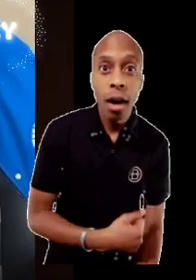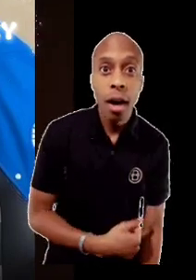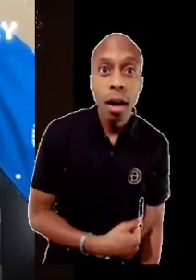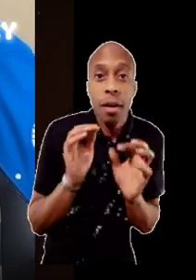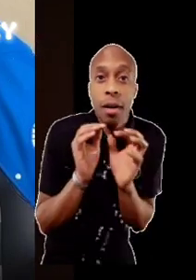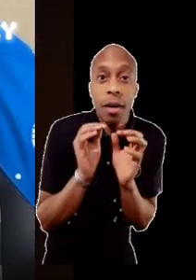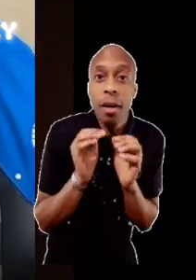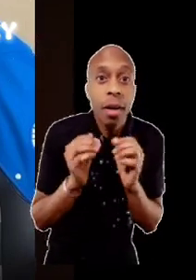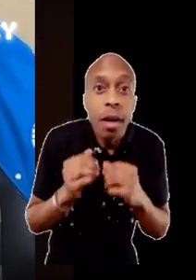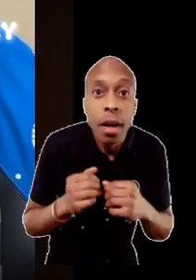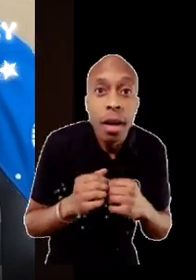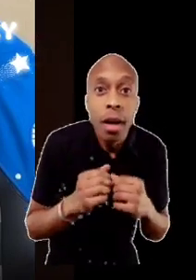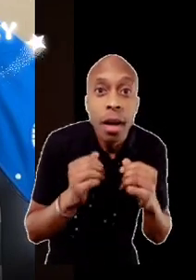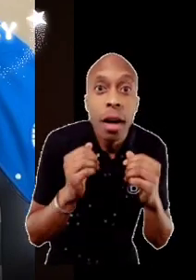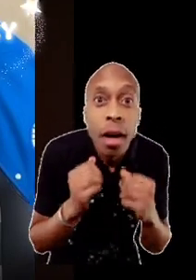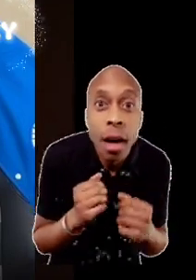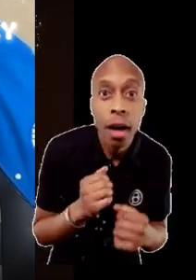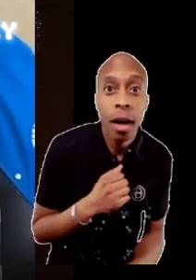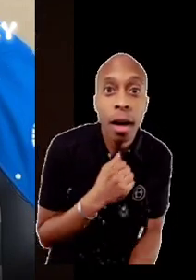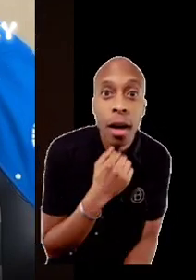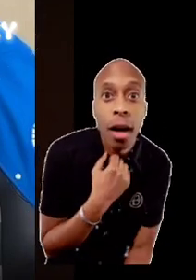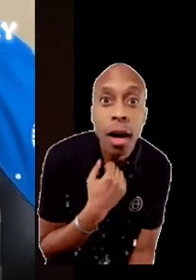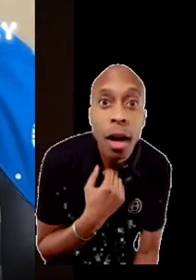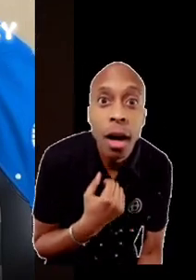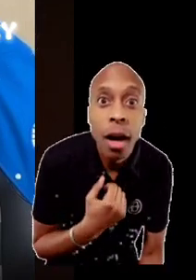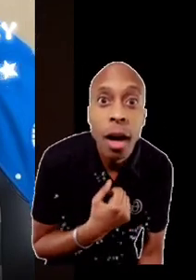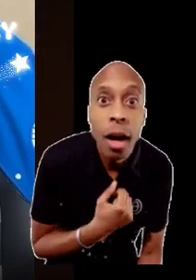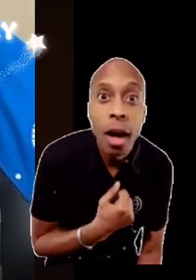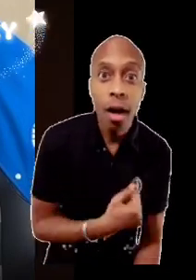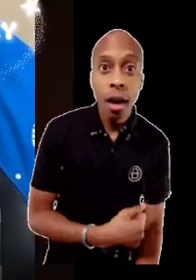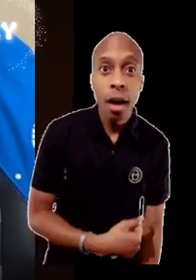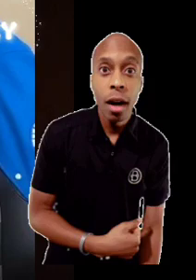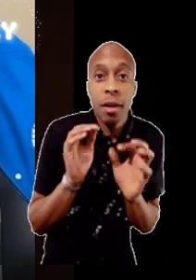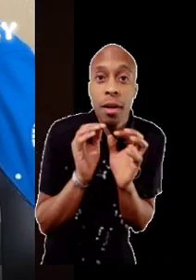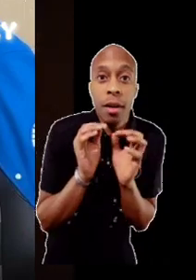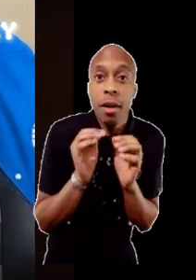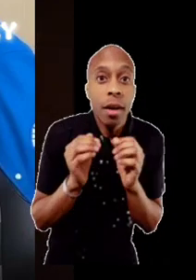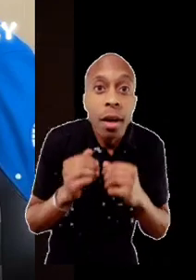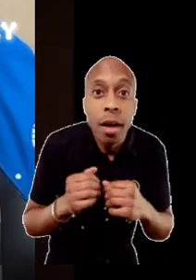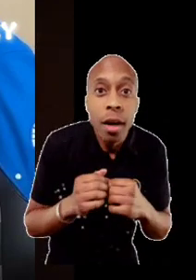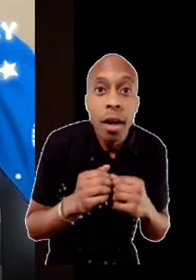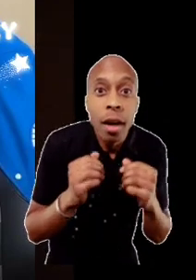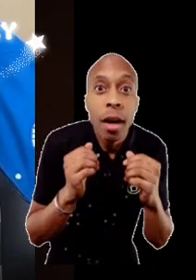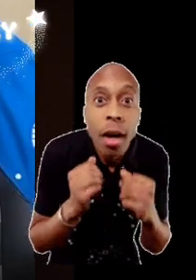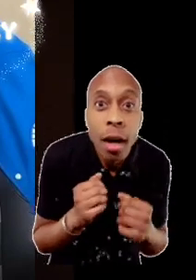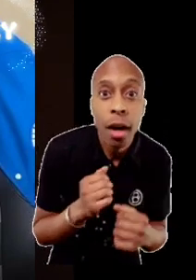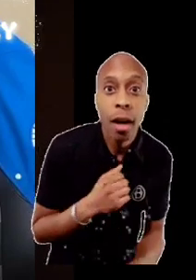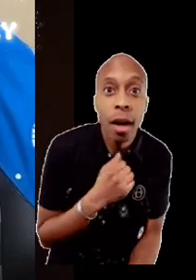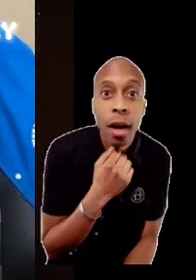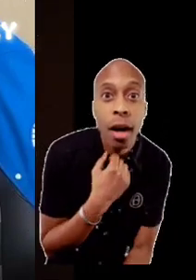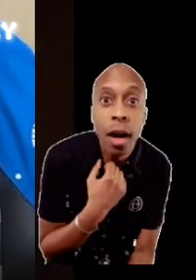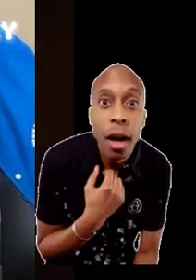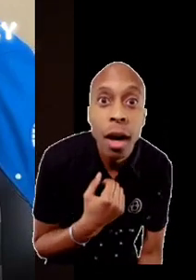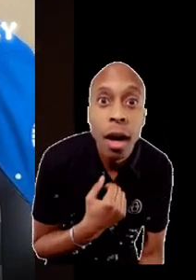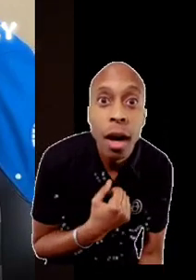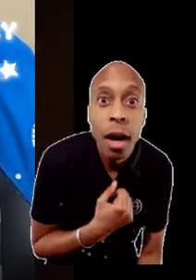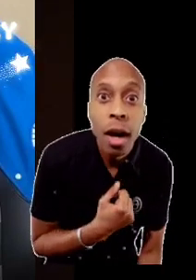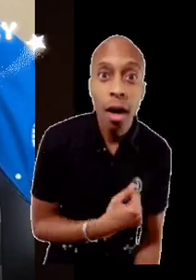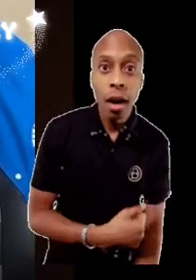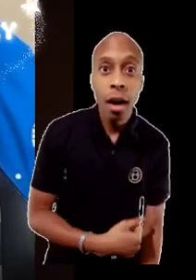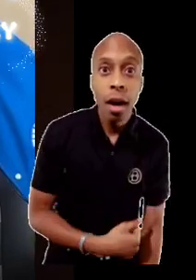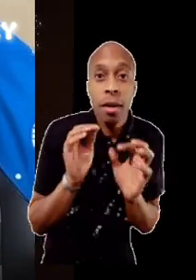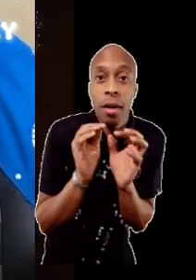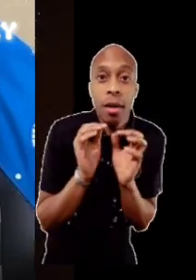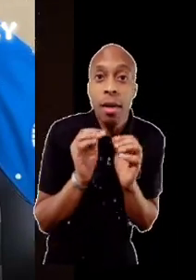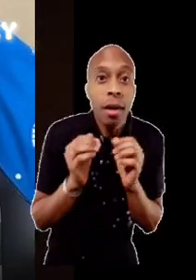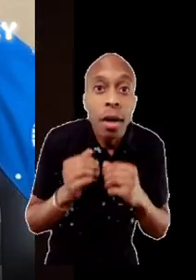You don't see how far I am. Do I know my country? No. When me have that little spirit here, you don't know say me I walk with that spirit. You